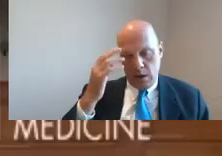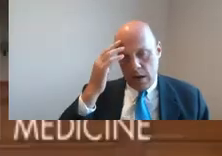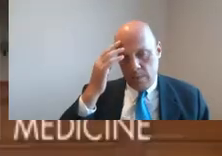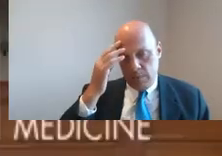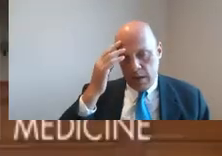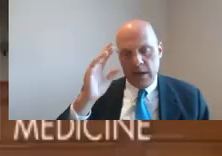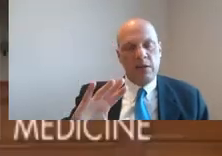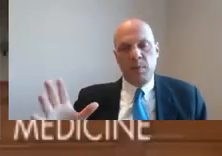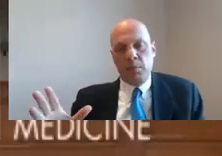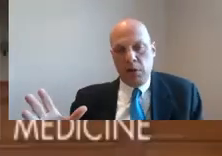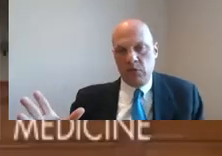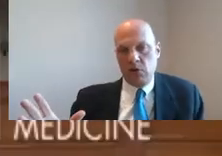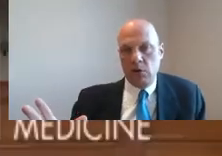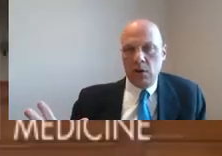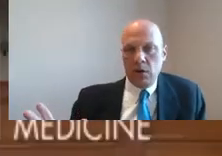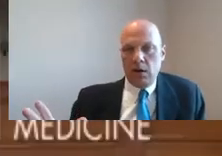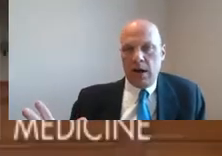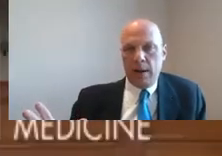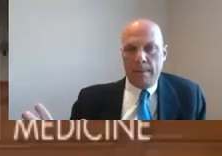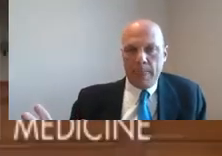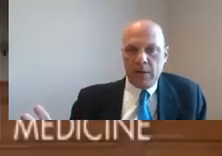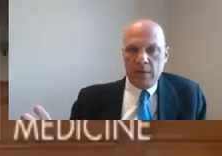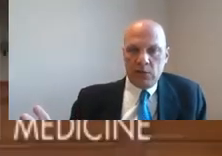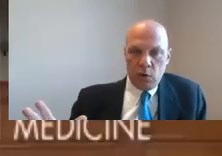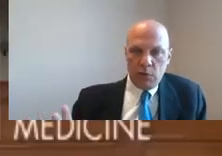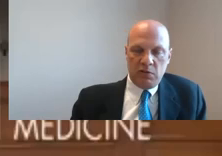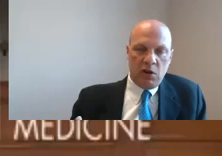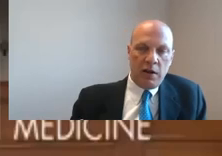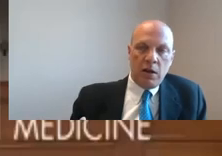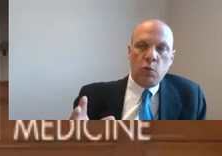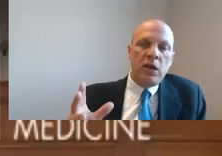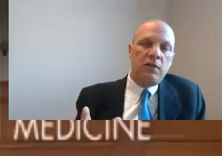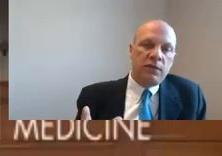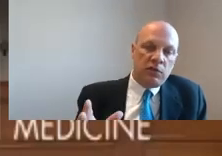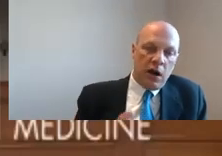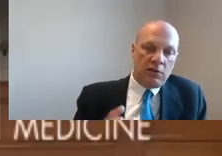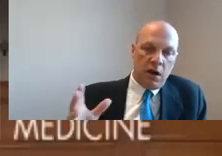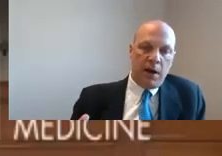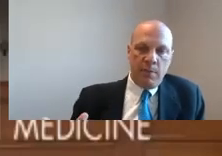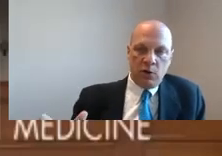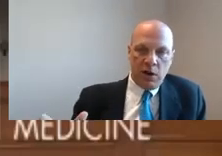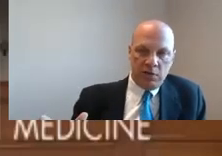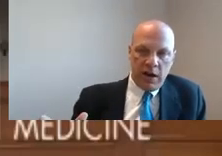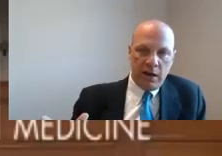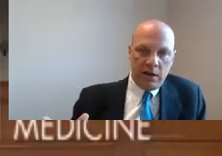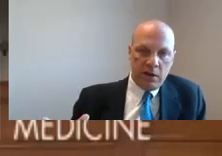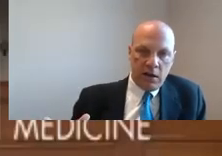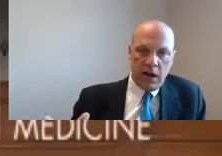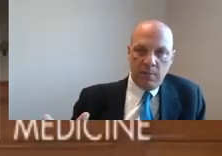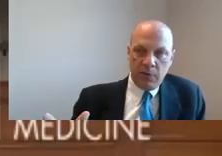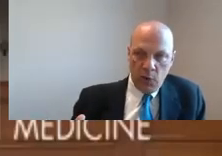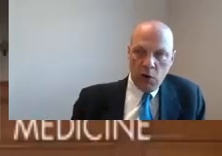acknowledge that it's been a pleasure to work with John. We've talked about medical aid in